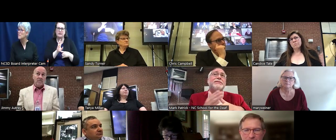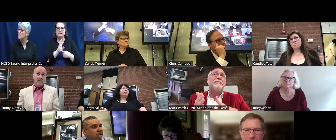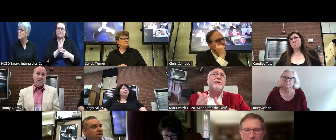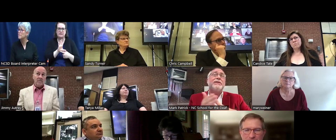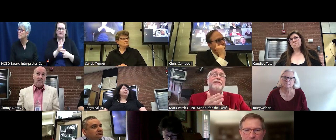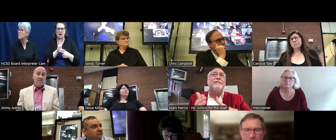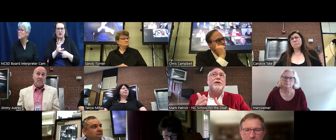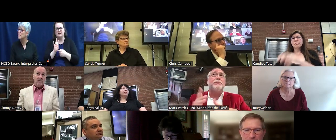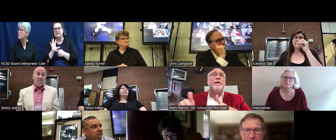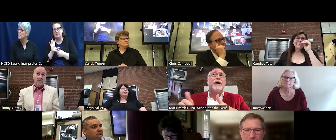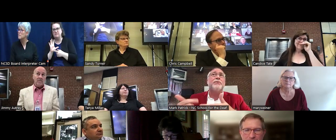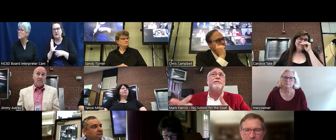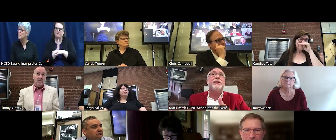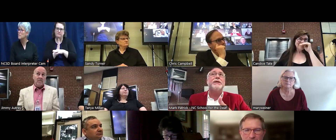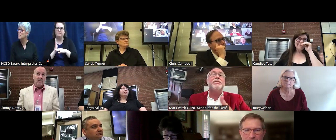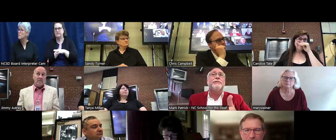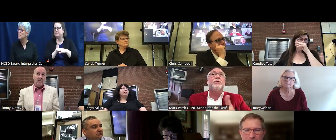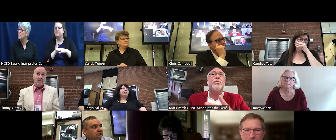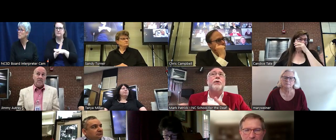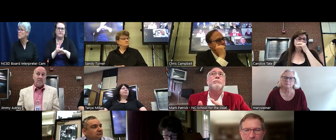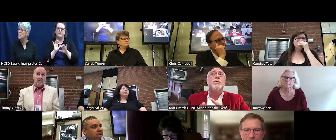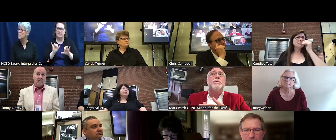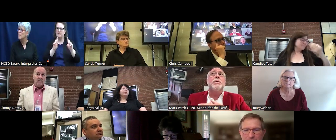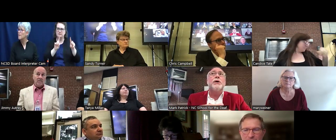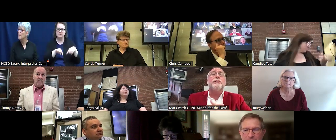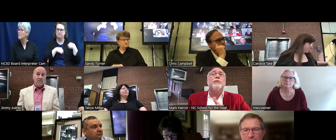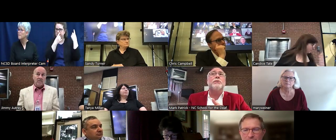and 75 number that we've been in for